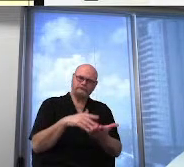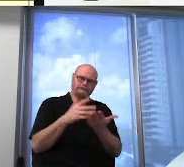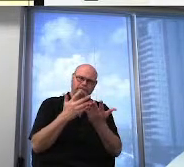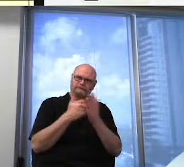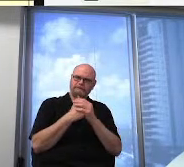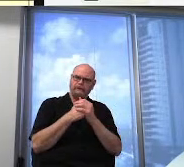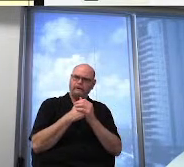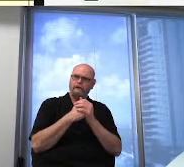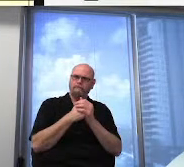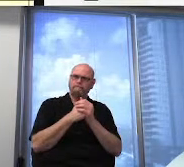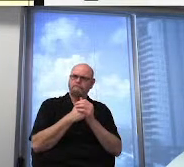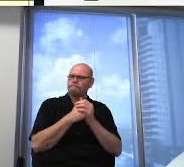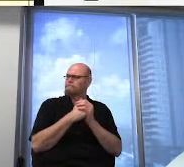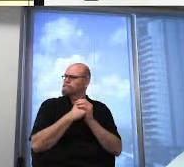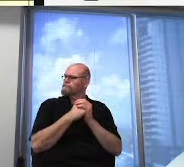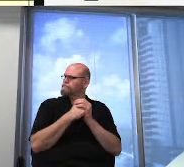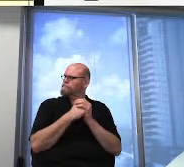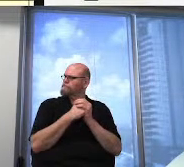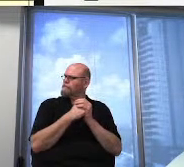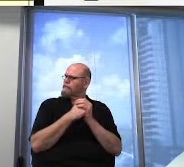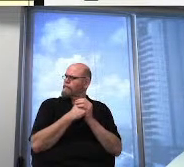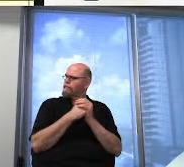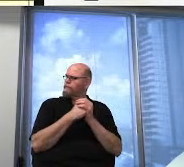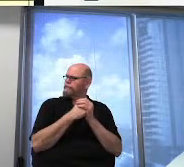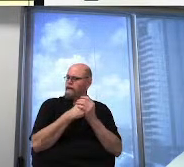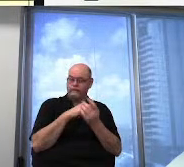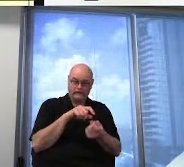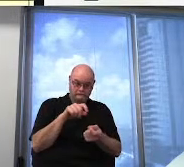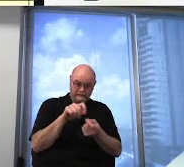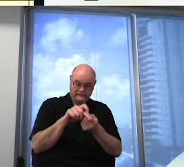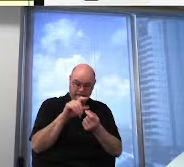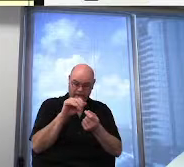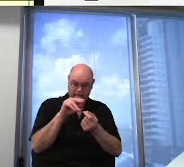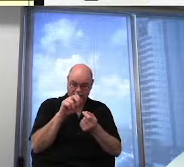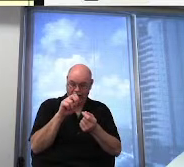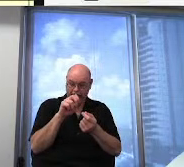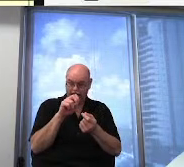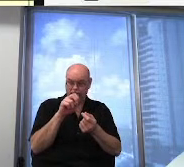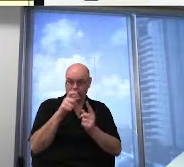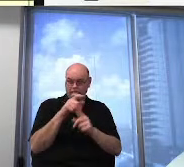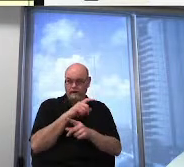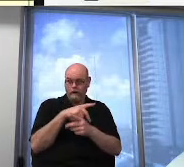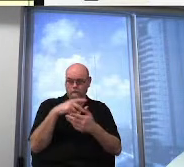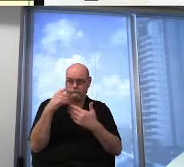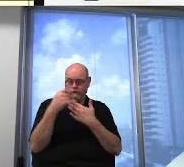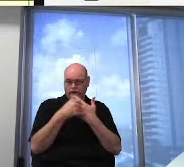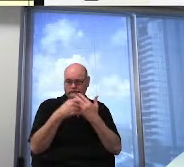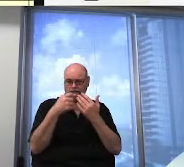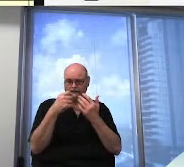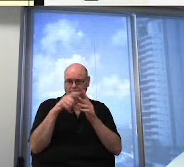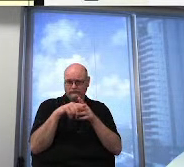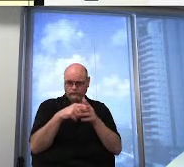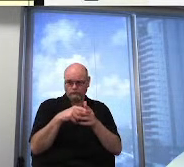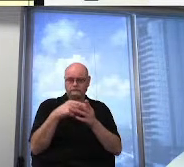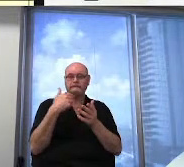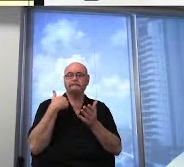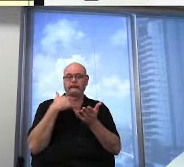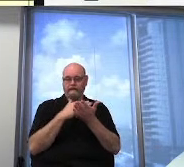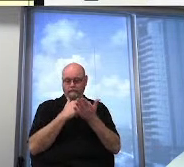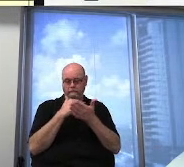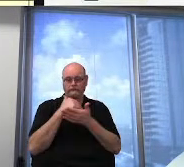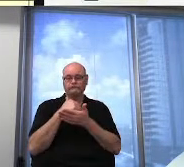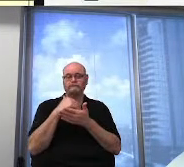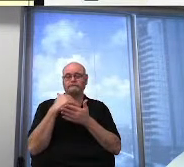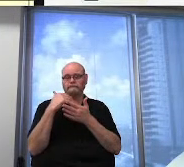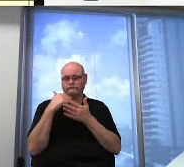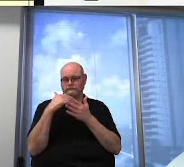could have an appreciation to your question. If there isn't a specific line mentioned here from a project execution, it does have a specific